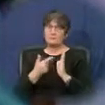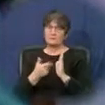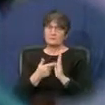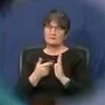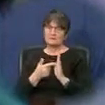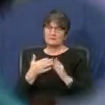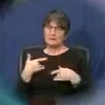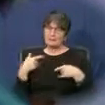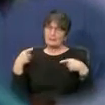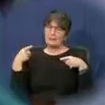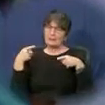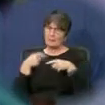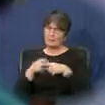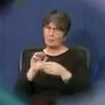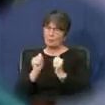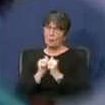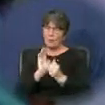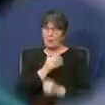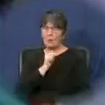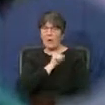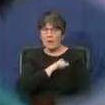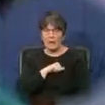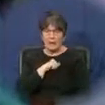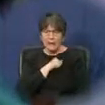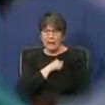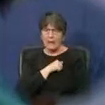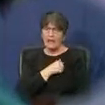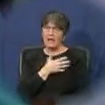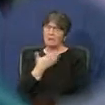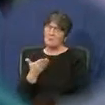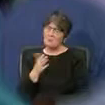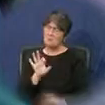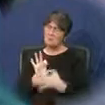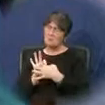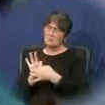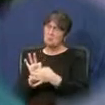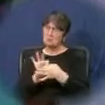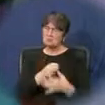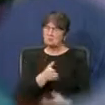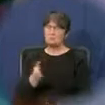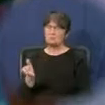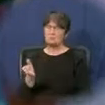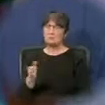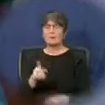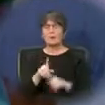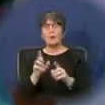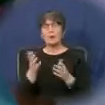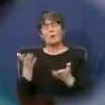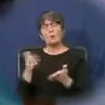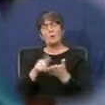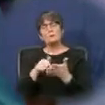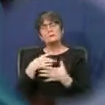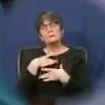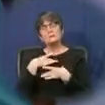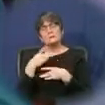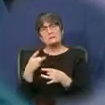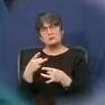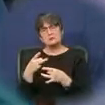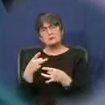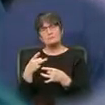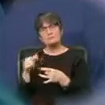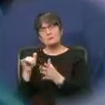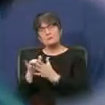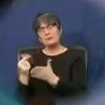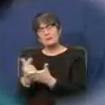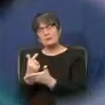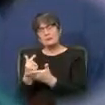in conflict in our attitudes as well as in our relationships. Well, it's interesting in Jesus, in the gospel this morning,